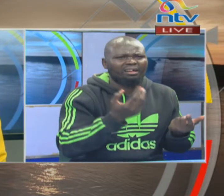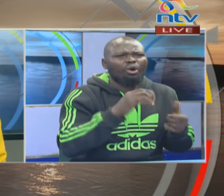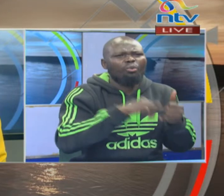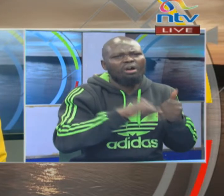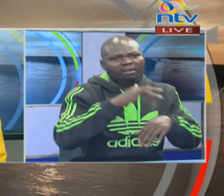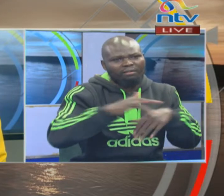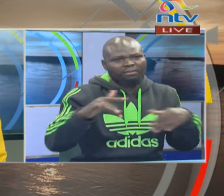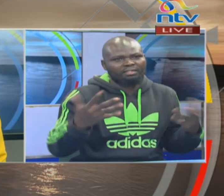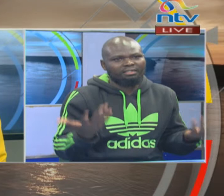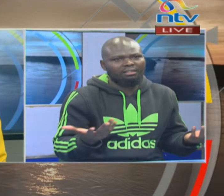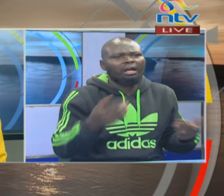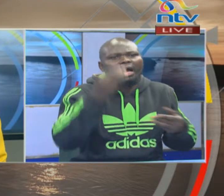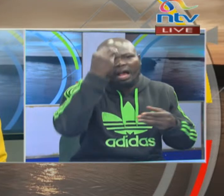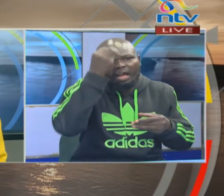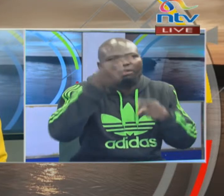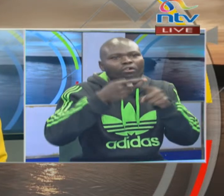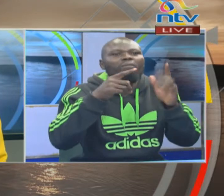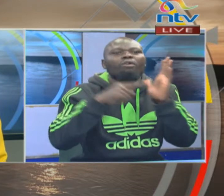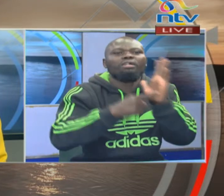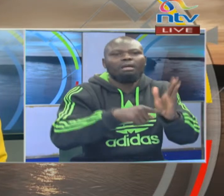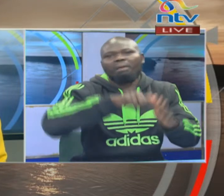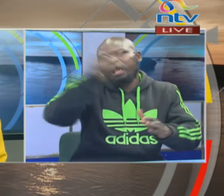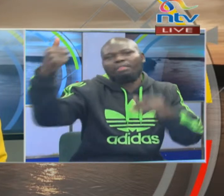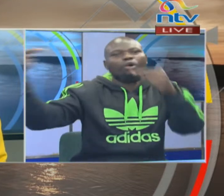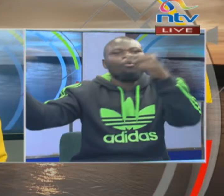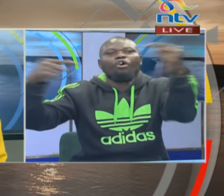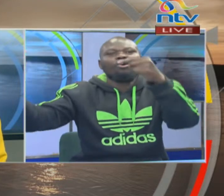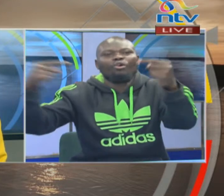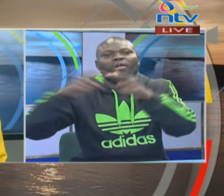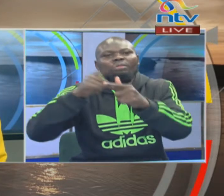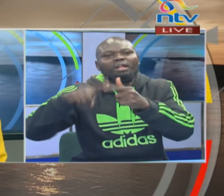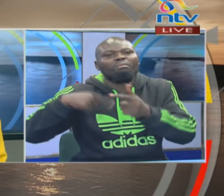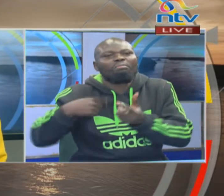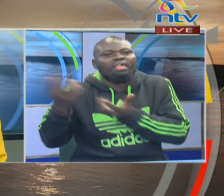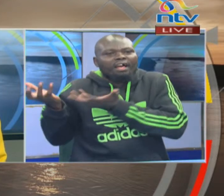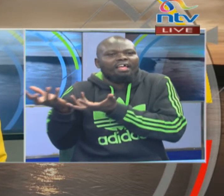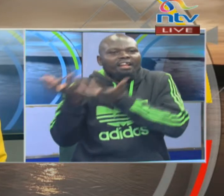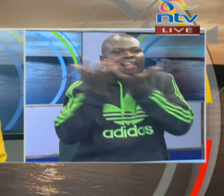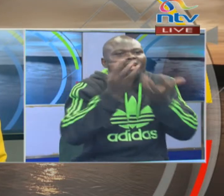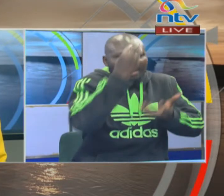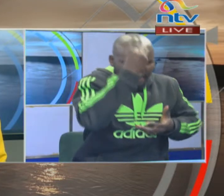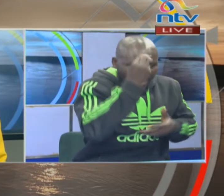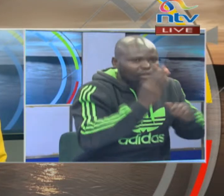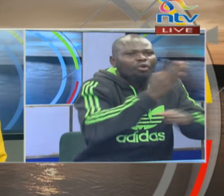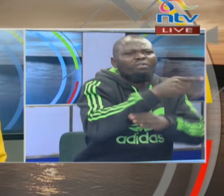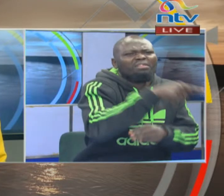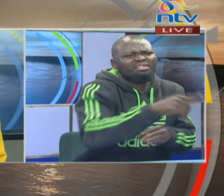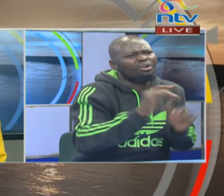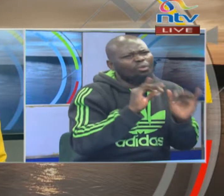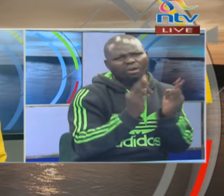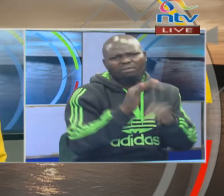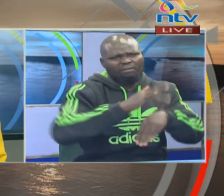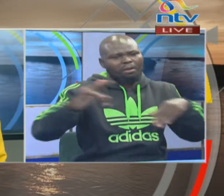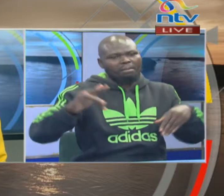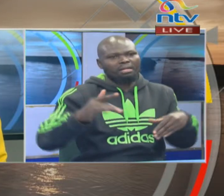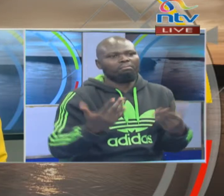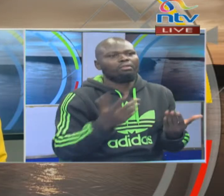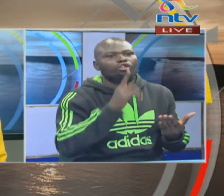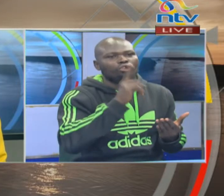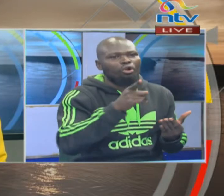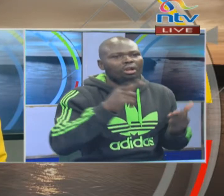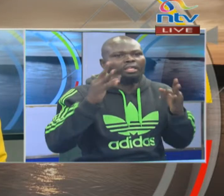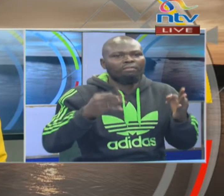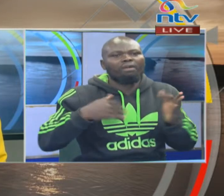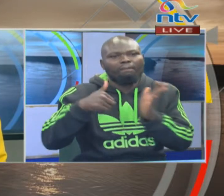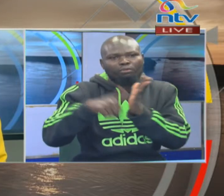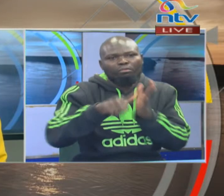You know, sometimes when I am angry or when I quarrel something from outside,